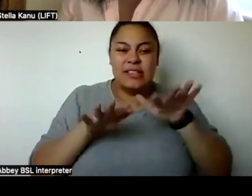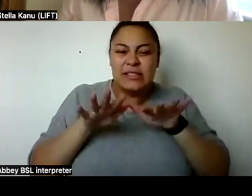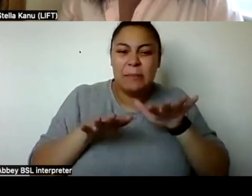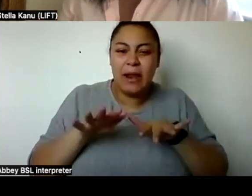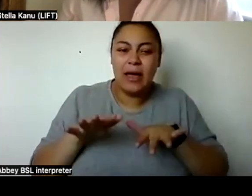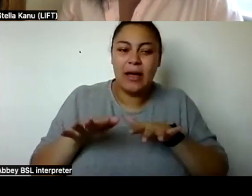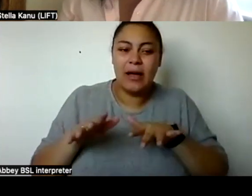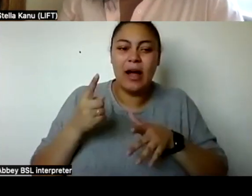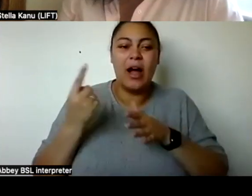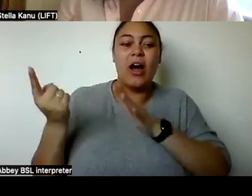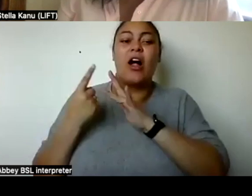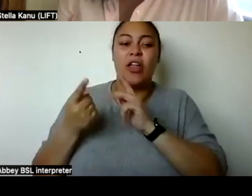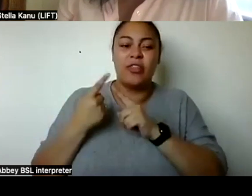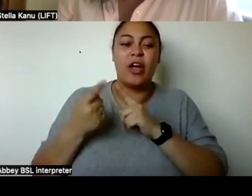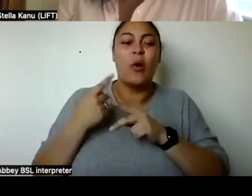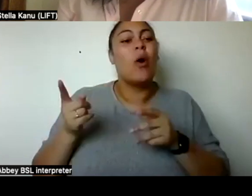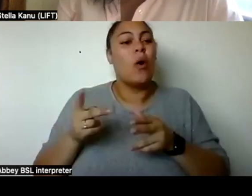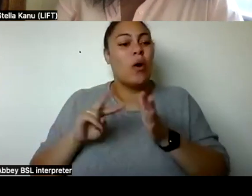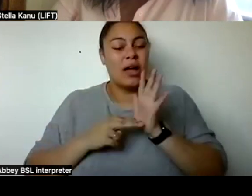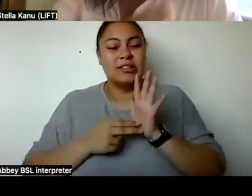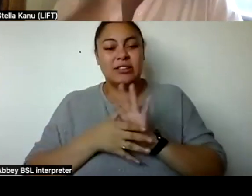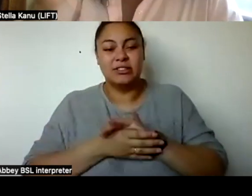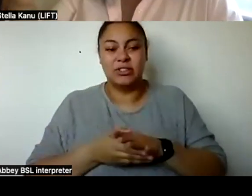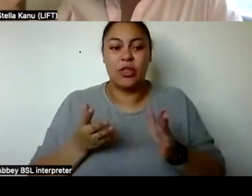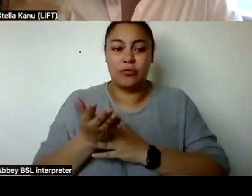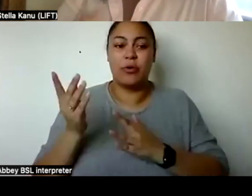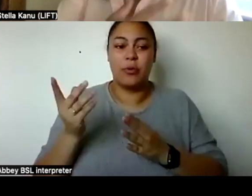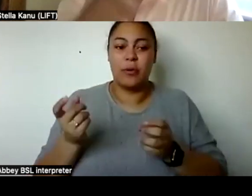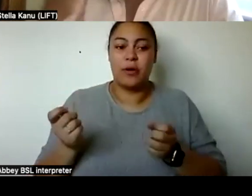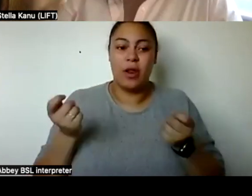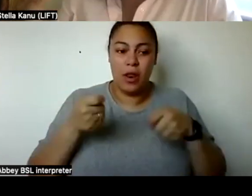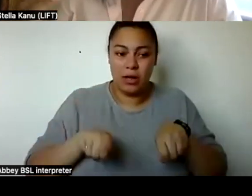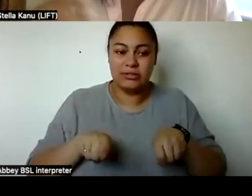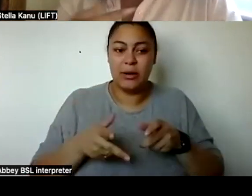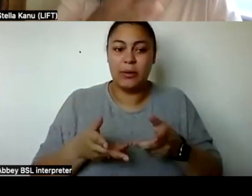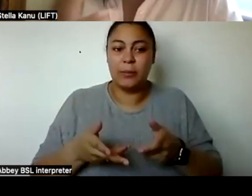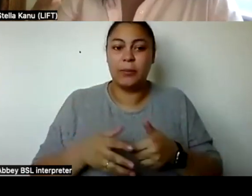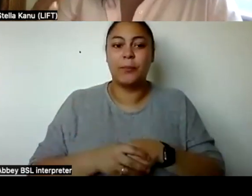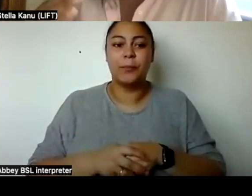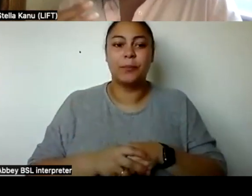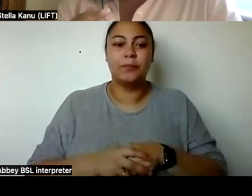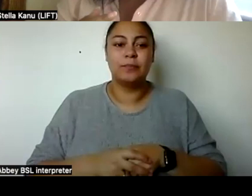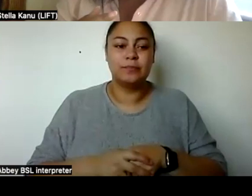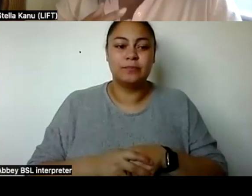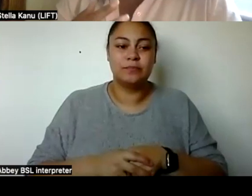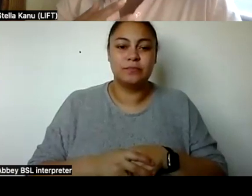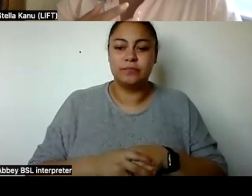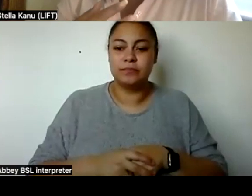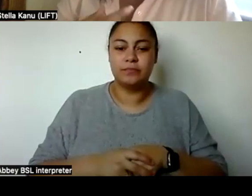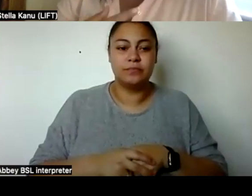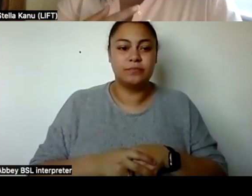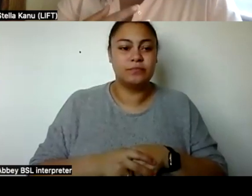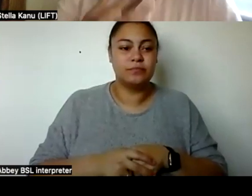is the kind of pandemic and the kind of the whole sway of this movement from things